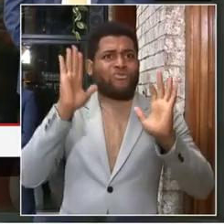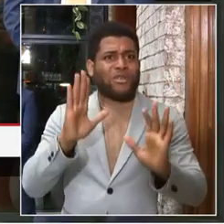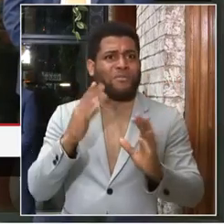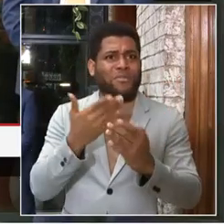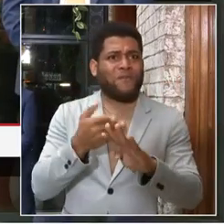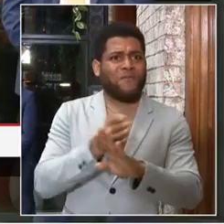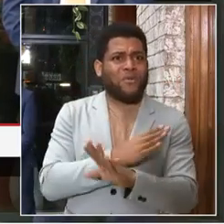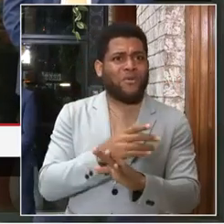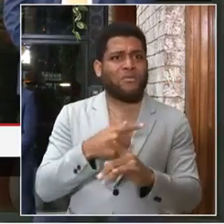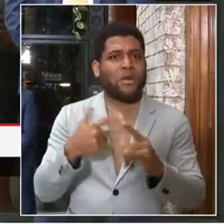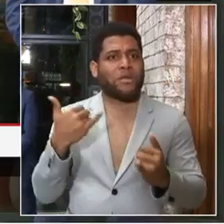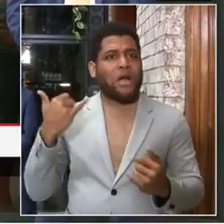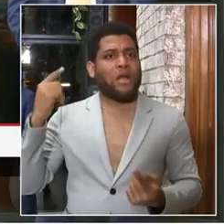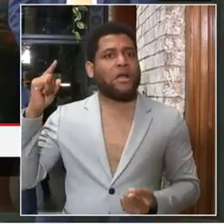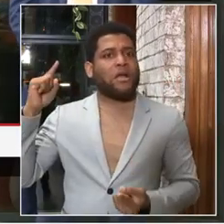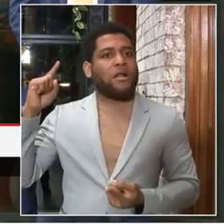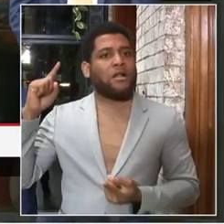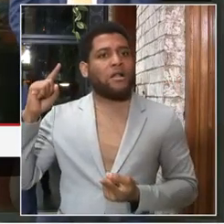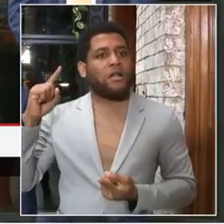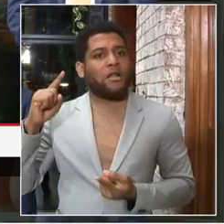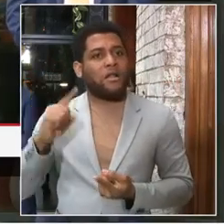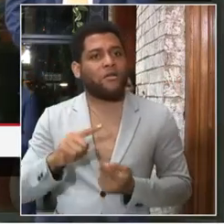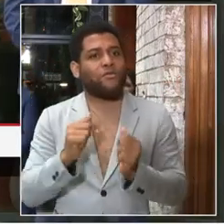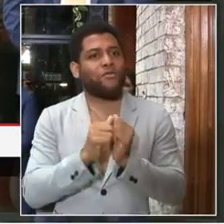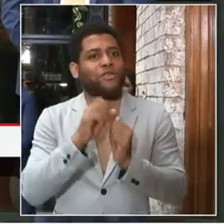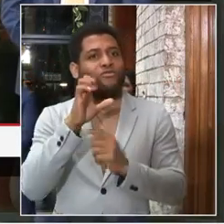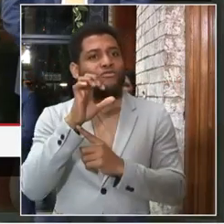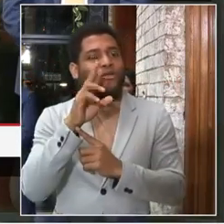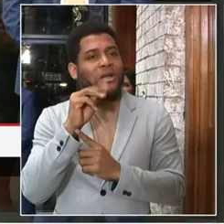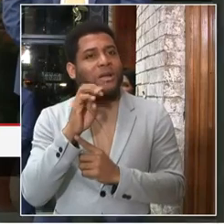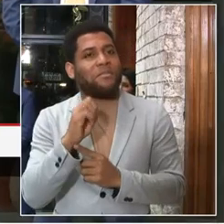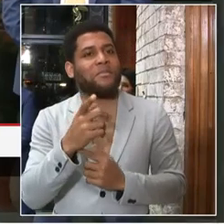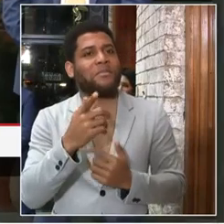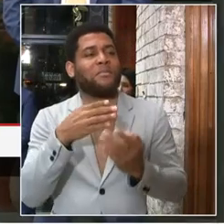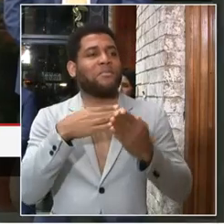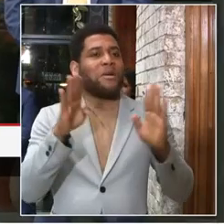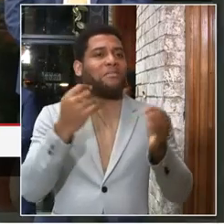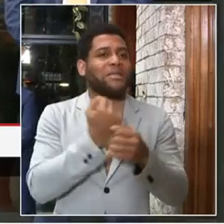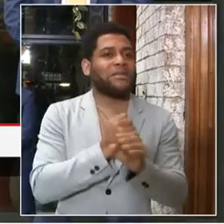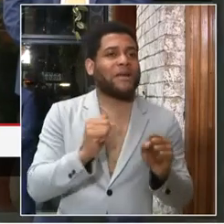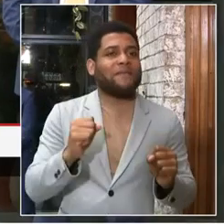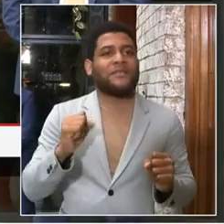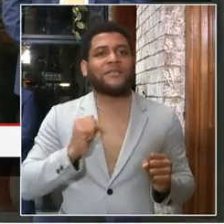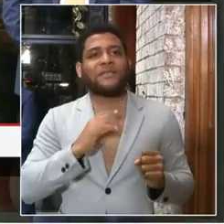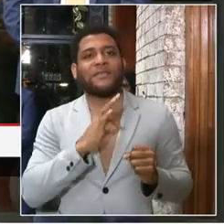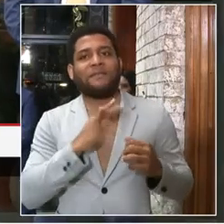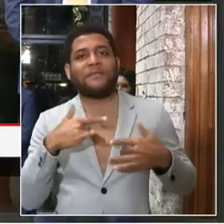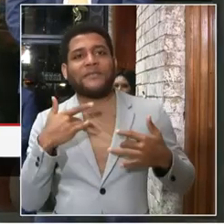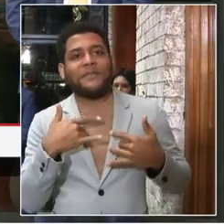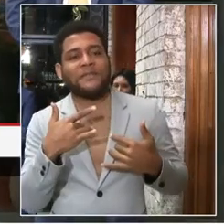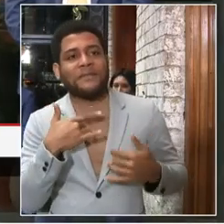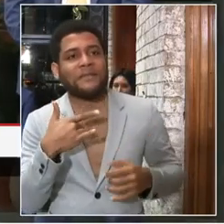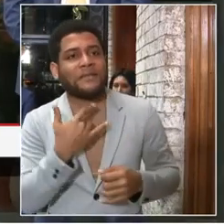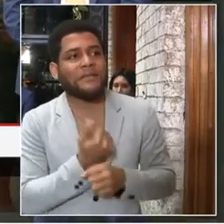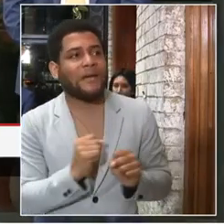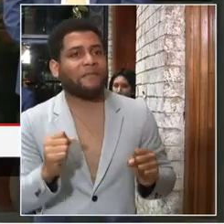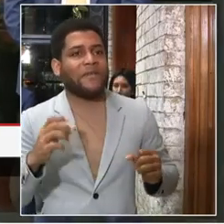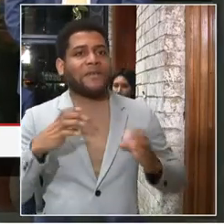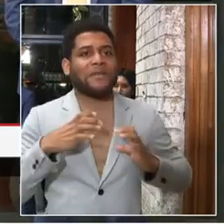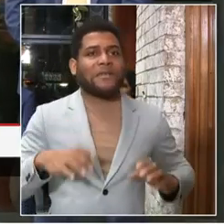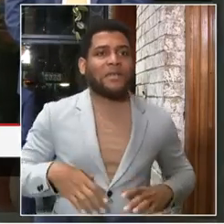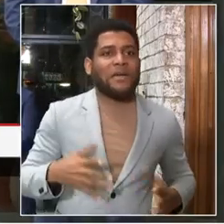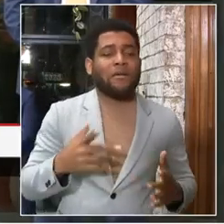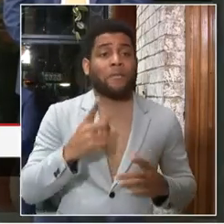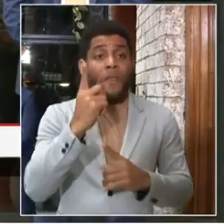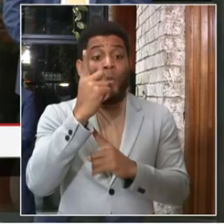of crime, public safety, the comfort level of their staff and their clientele. One person I talked to